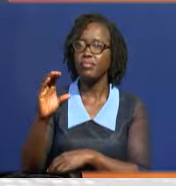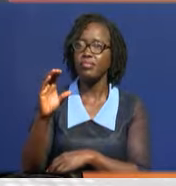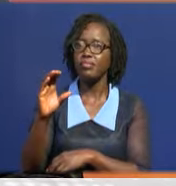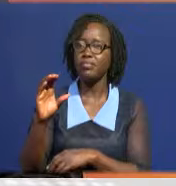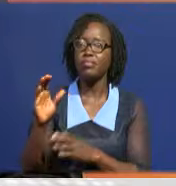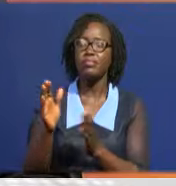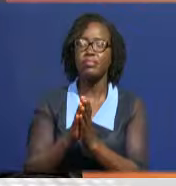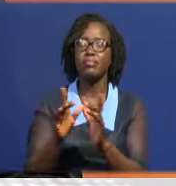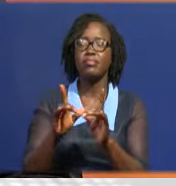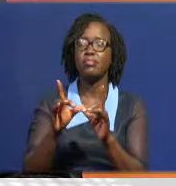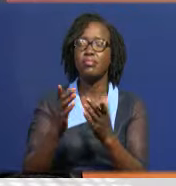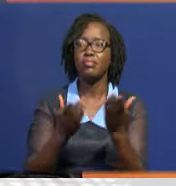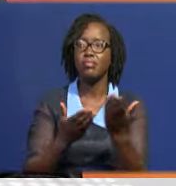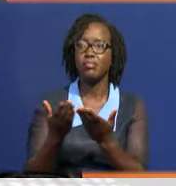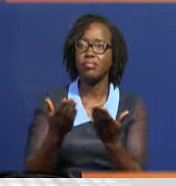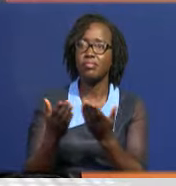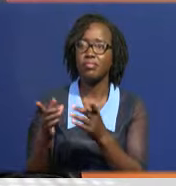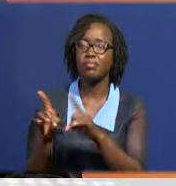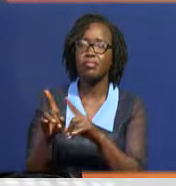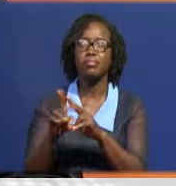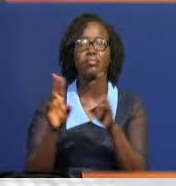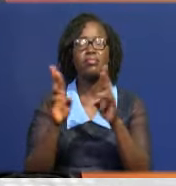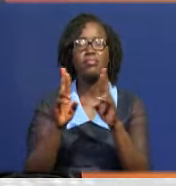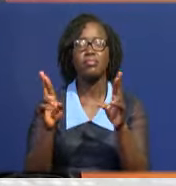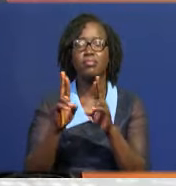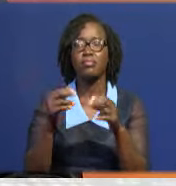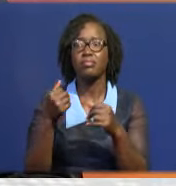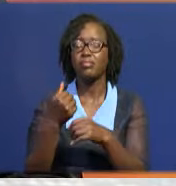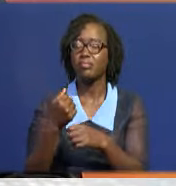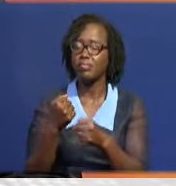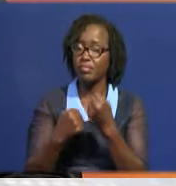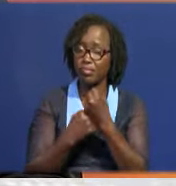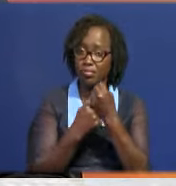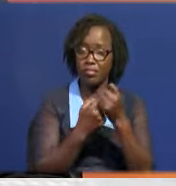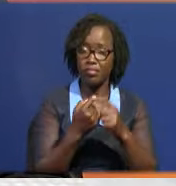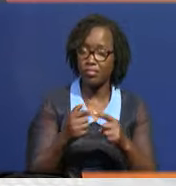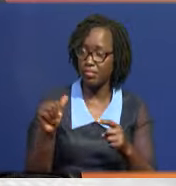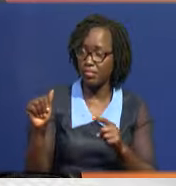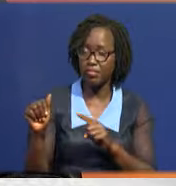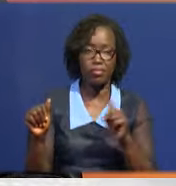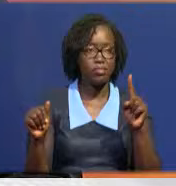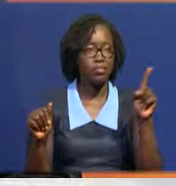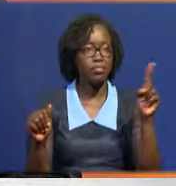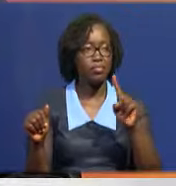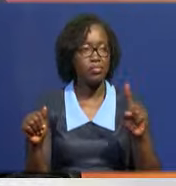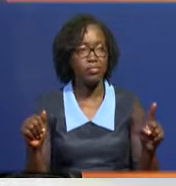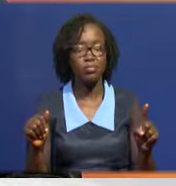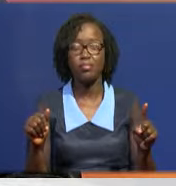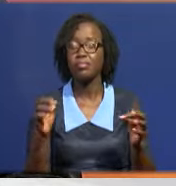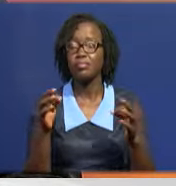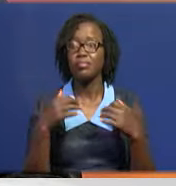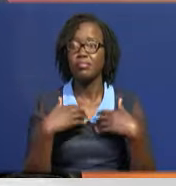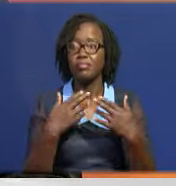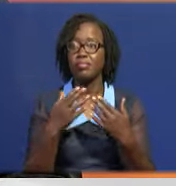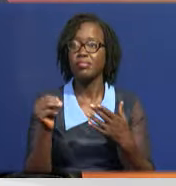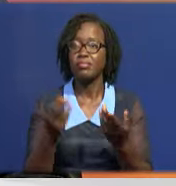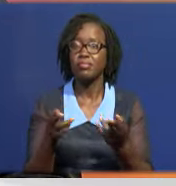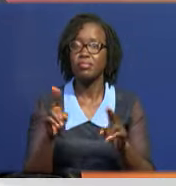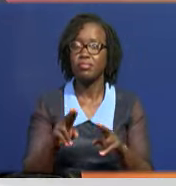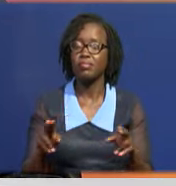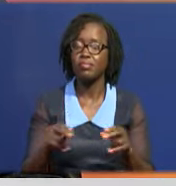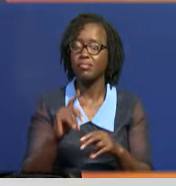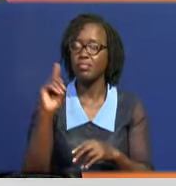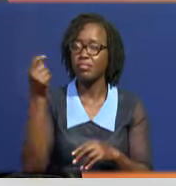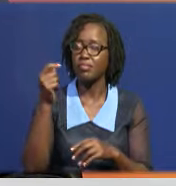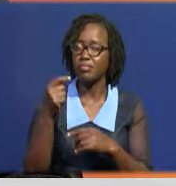services, and we are always ready to work with the filmmakers from A to Z whenever we have productions taking place in Kenya. So that is